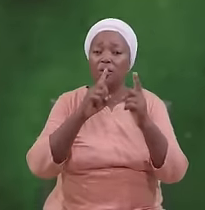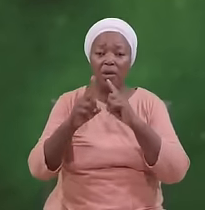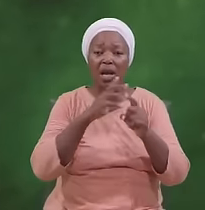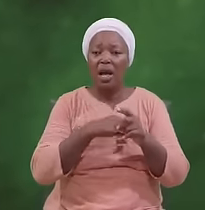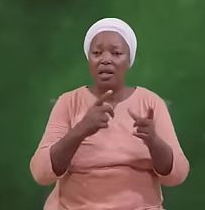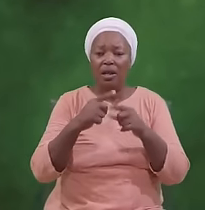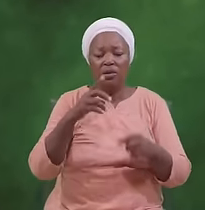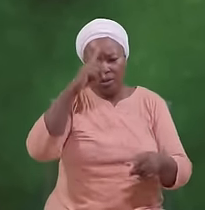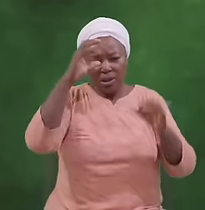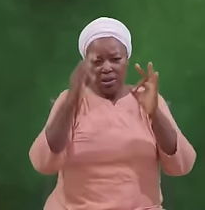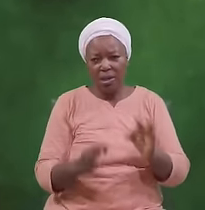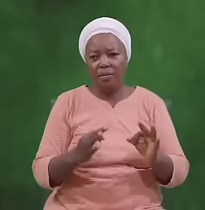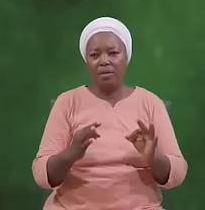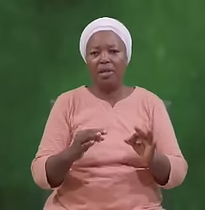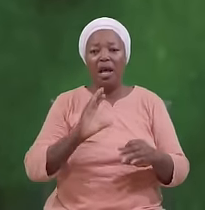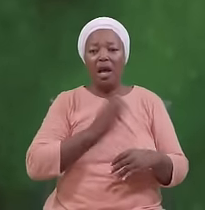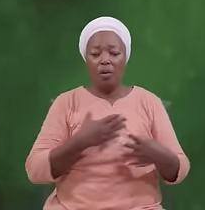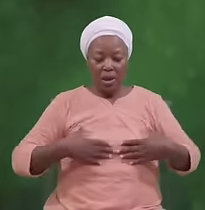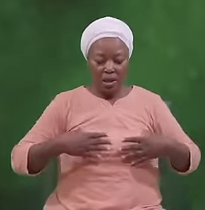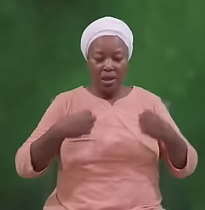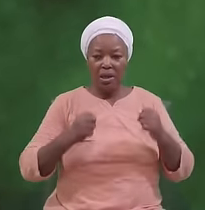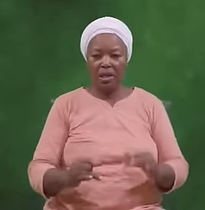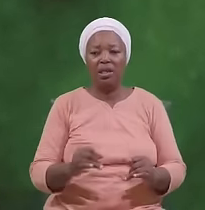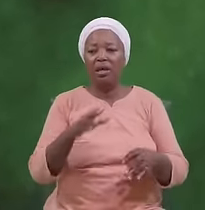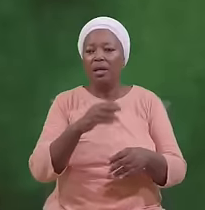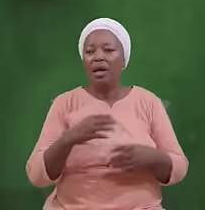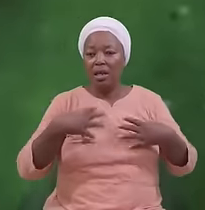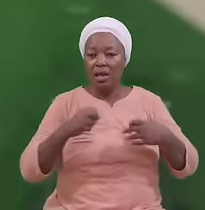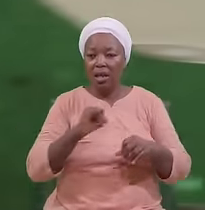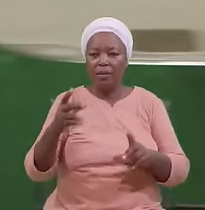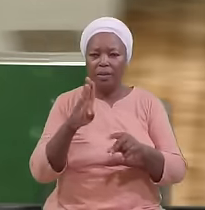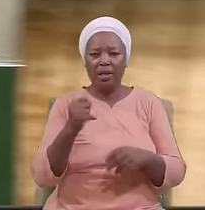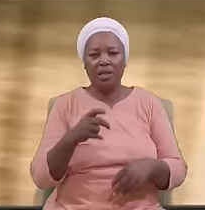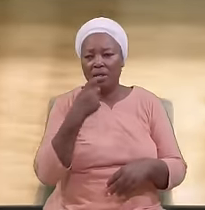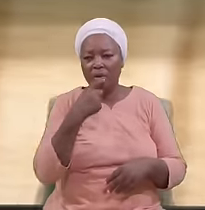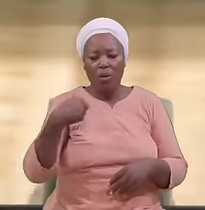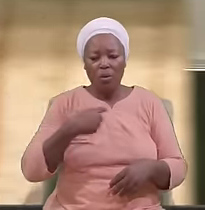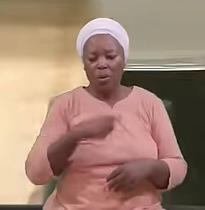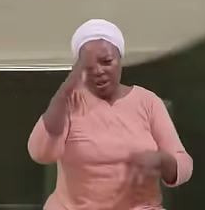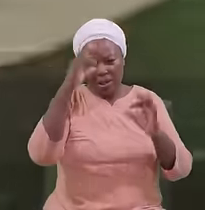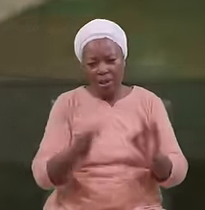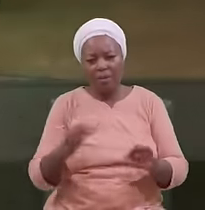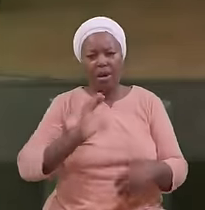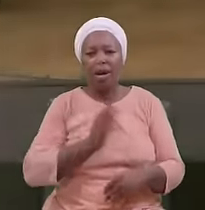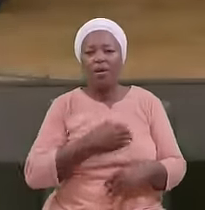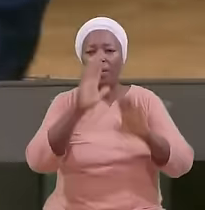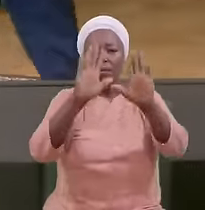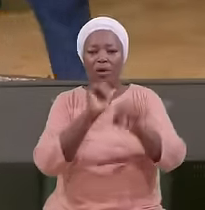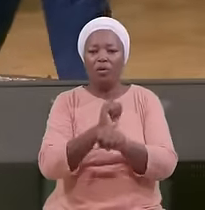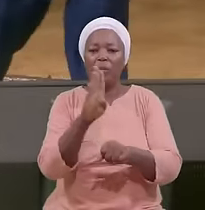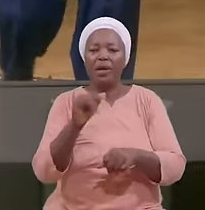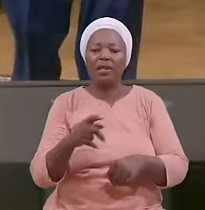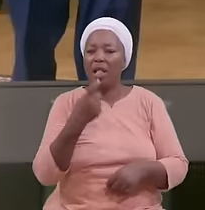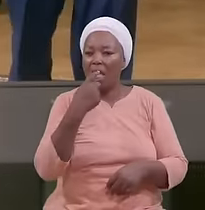we determine our healing by the tongue. We determine our miracle by the tongue. We determine